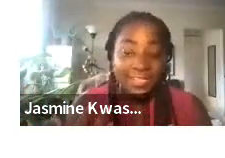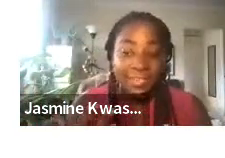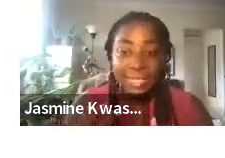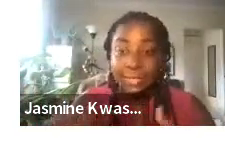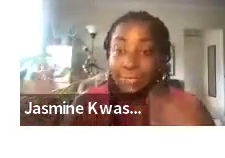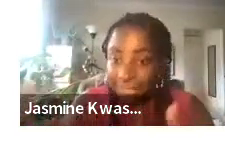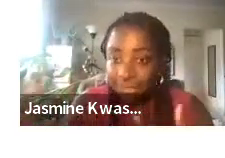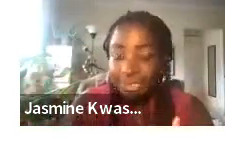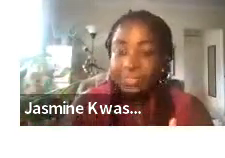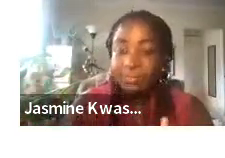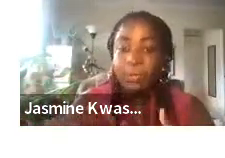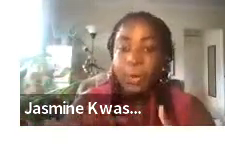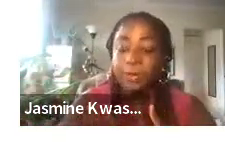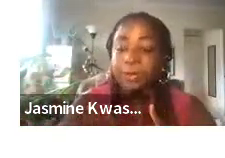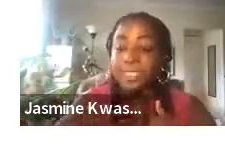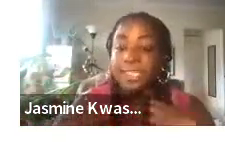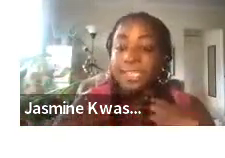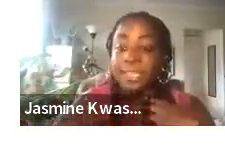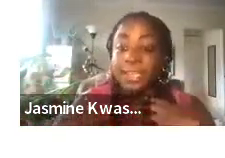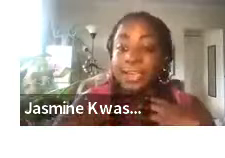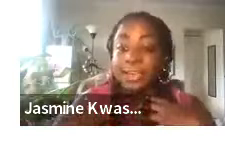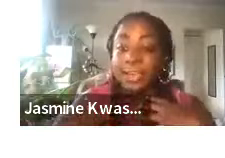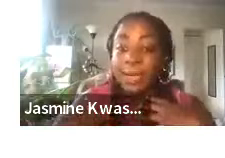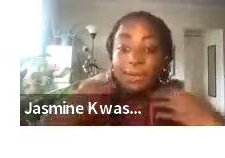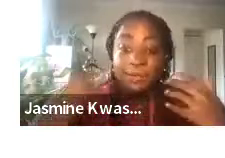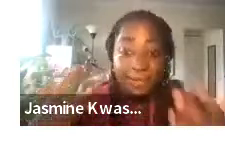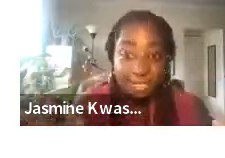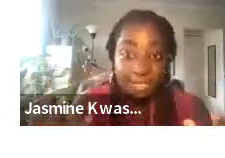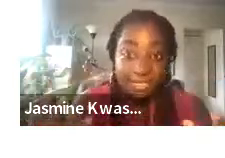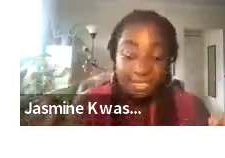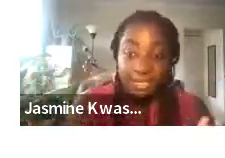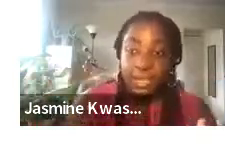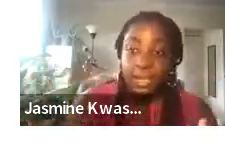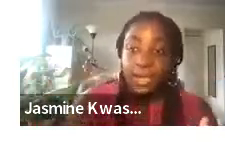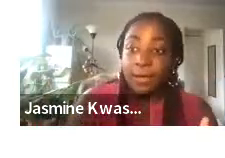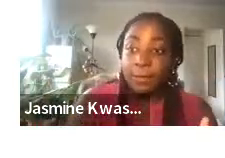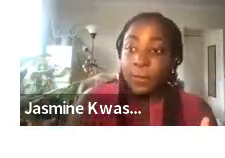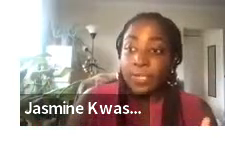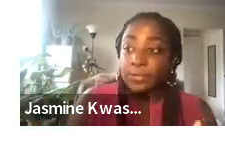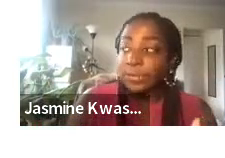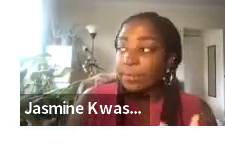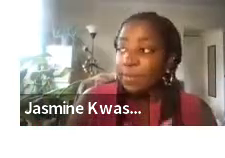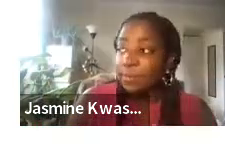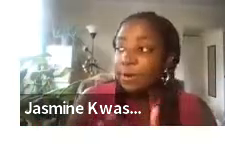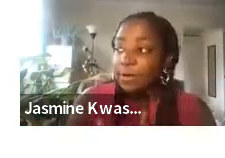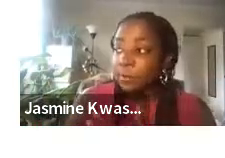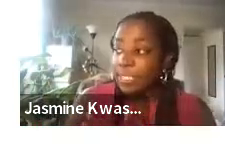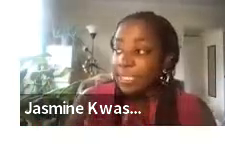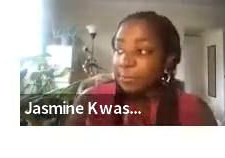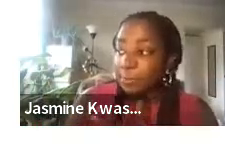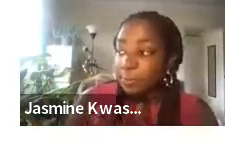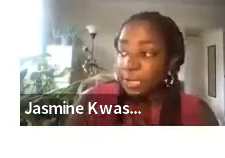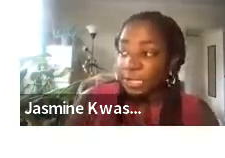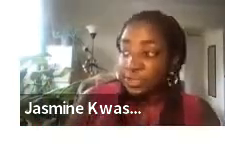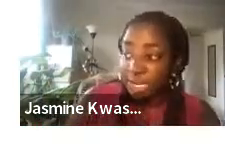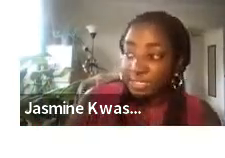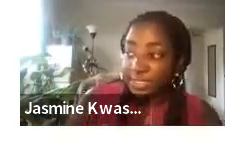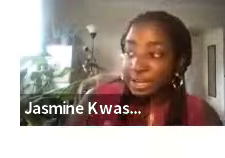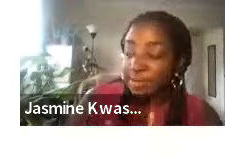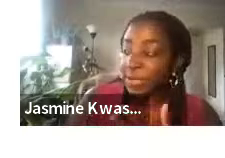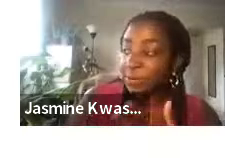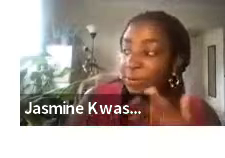that is, I mean, it's amygdala based, but I don't know exactly how to fix this. We do know that people are, once again,